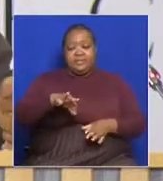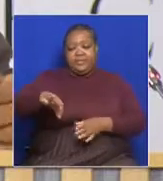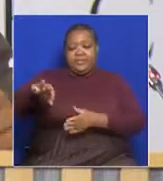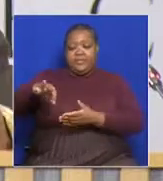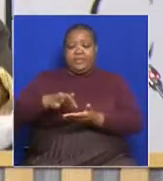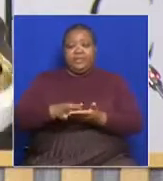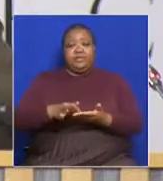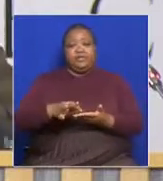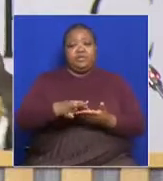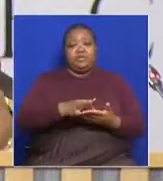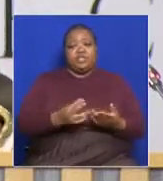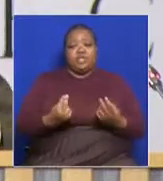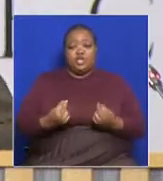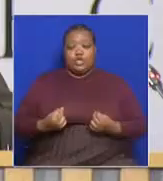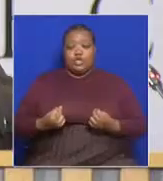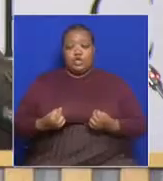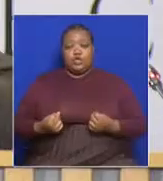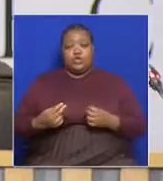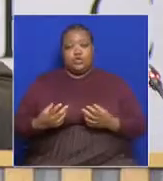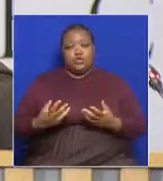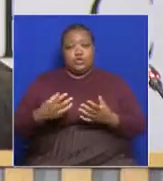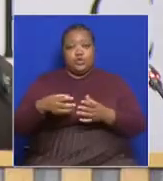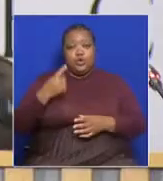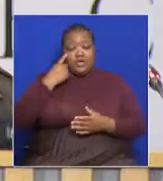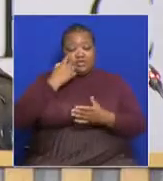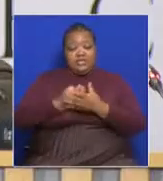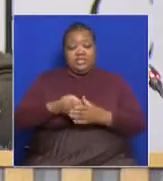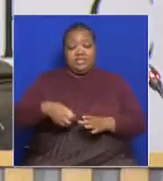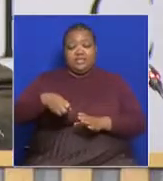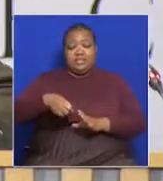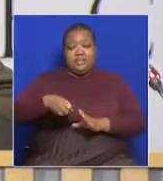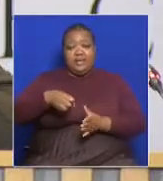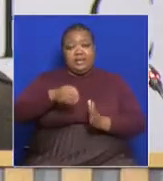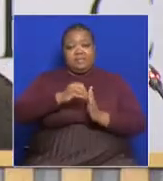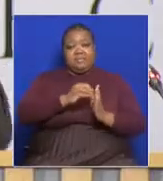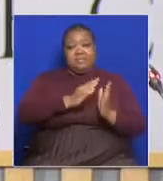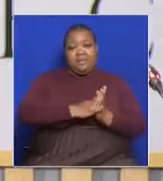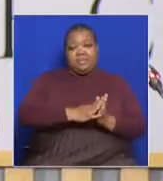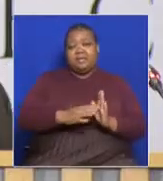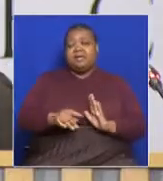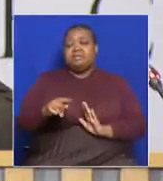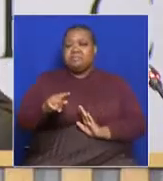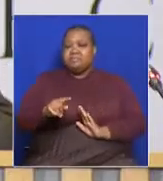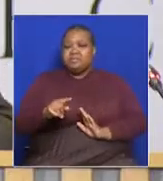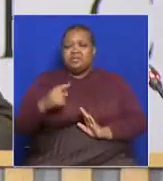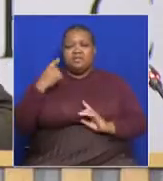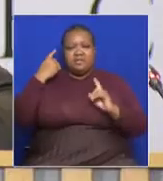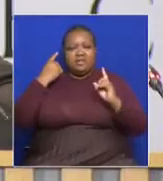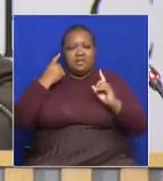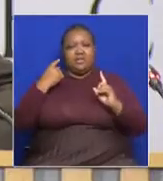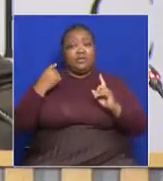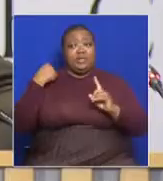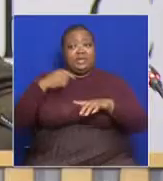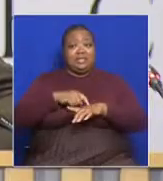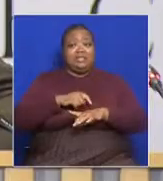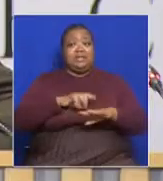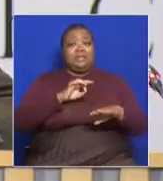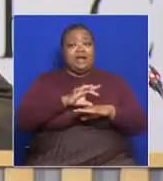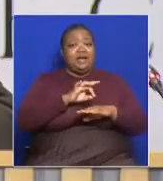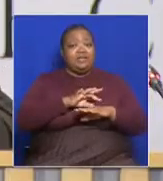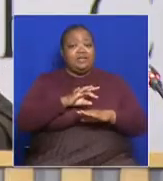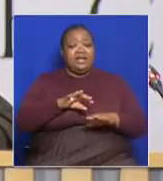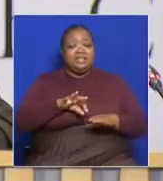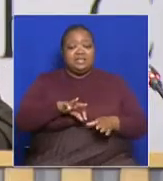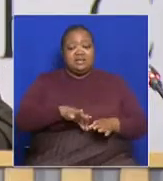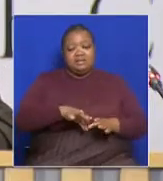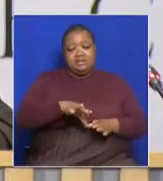exhibit bag in, booking that sample in. I thought by that time when I'm giving him advice on how to take samples, the exhibits